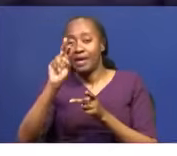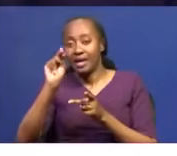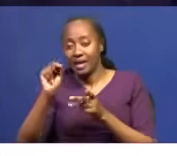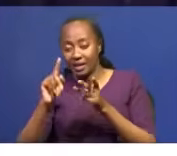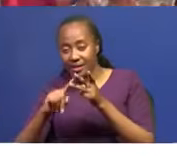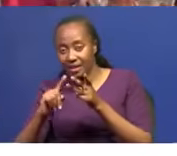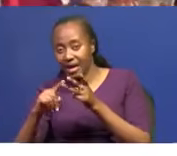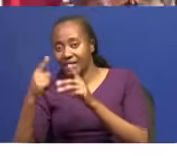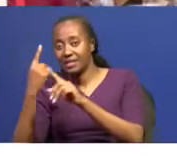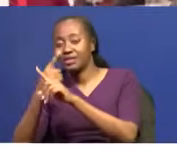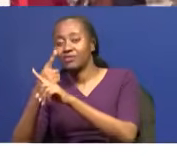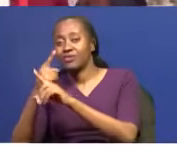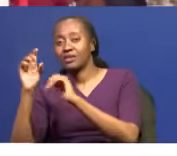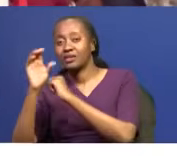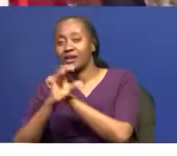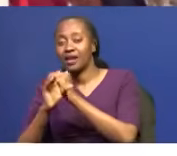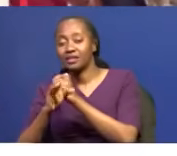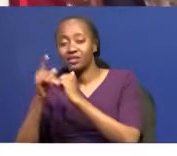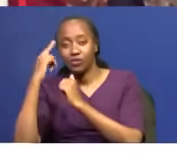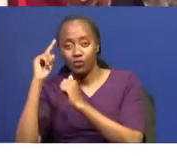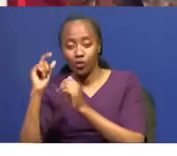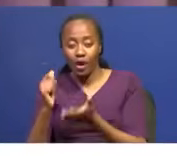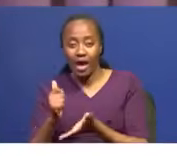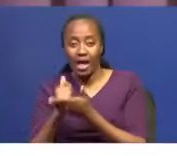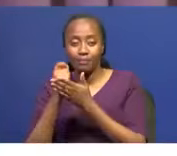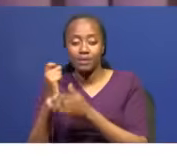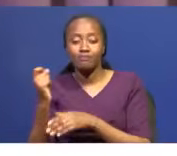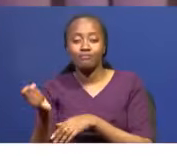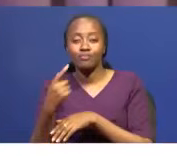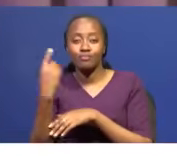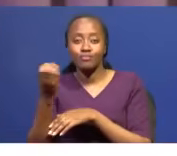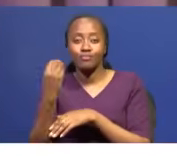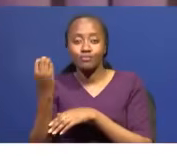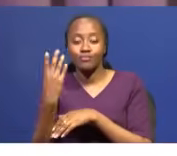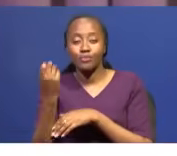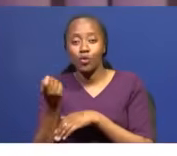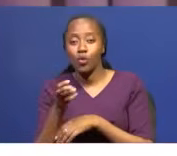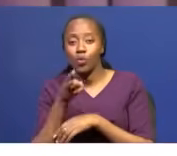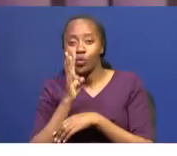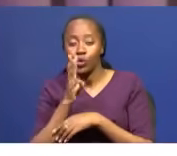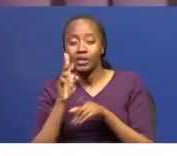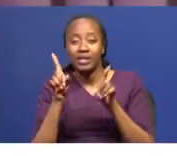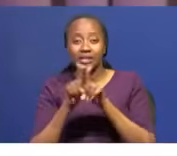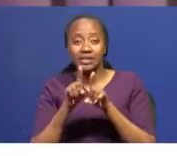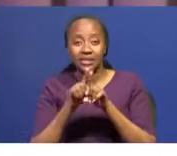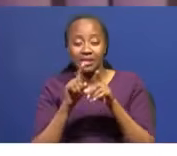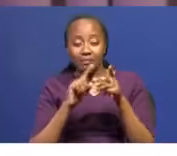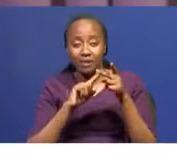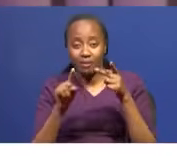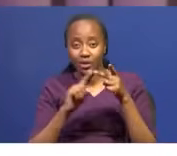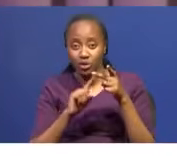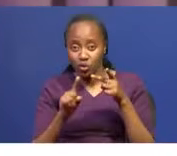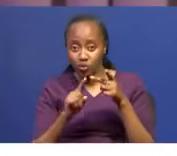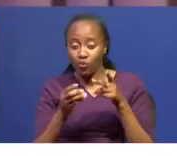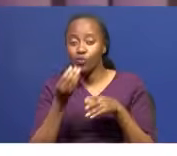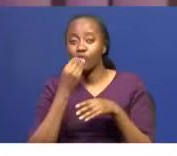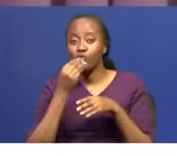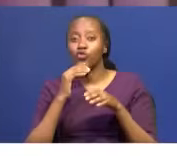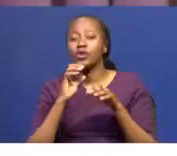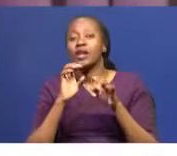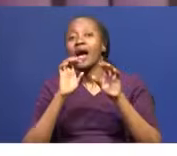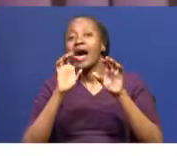through land governance, irrigation, and technology. To amplify this drive, from the Food and